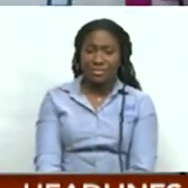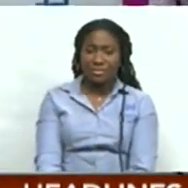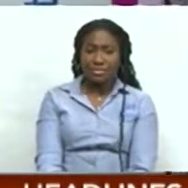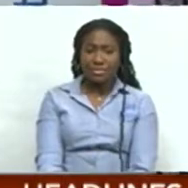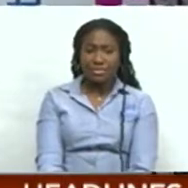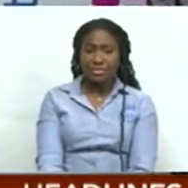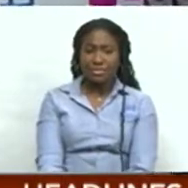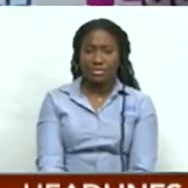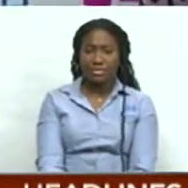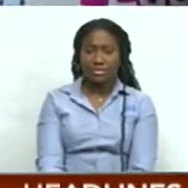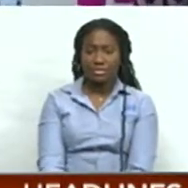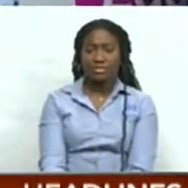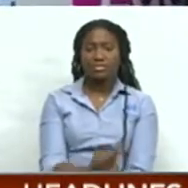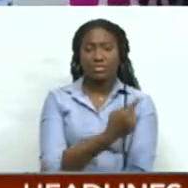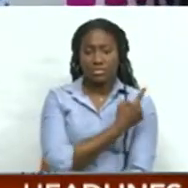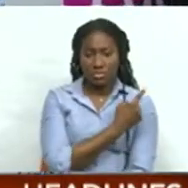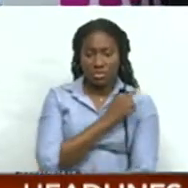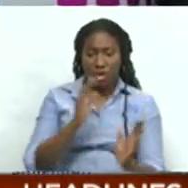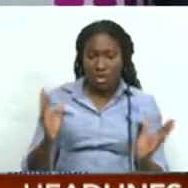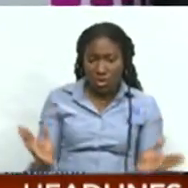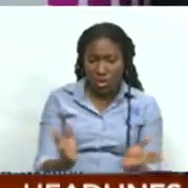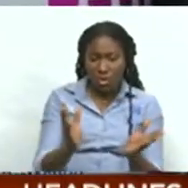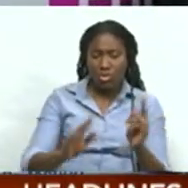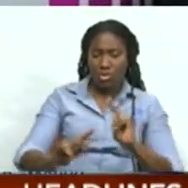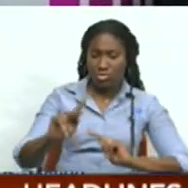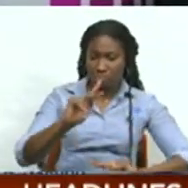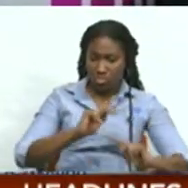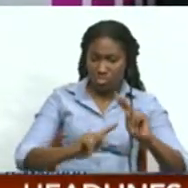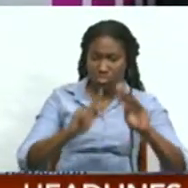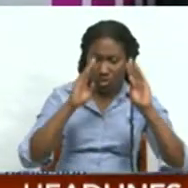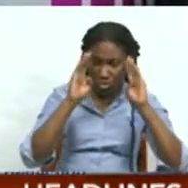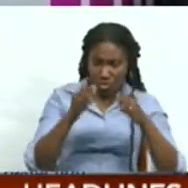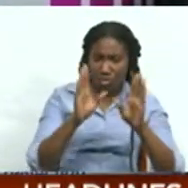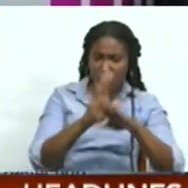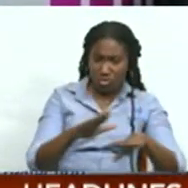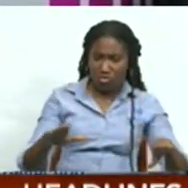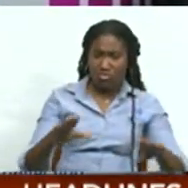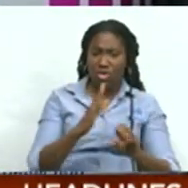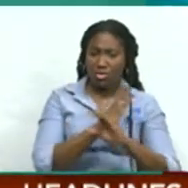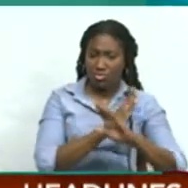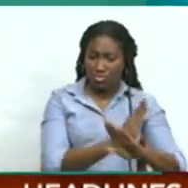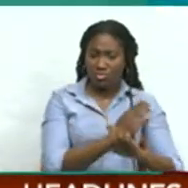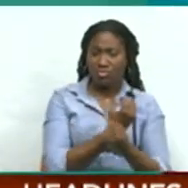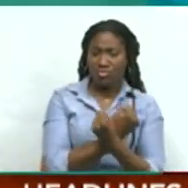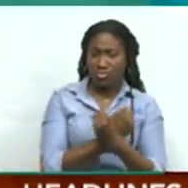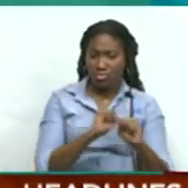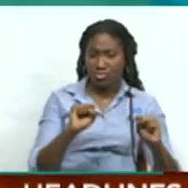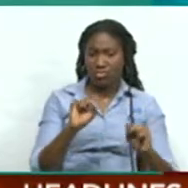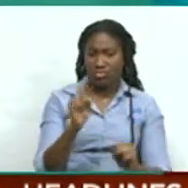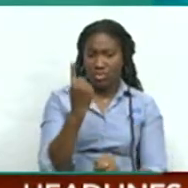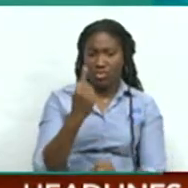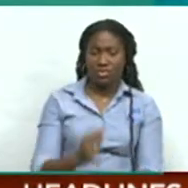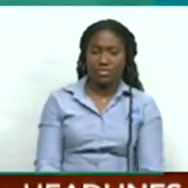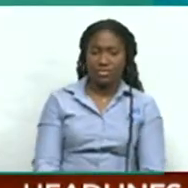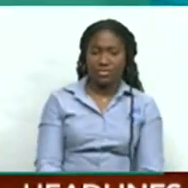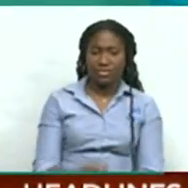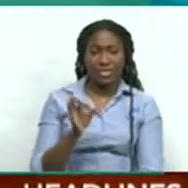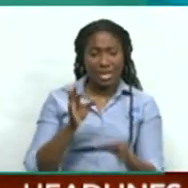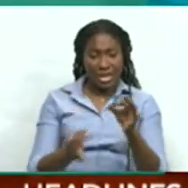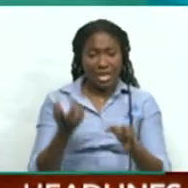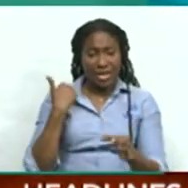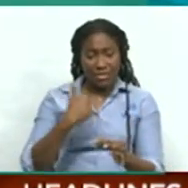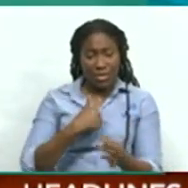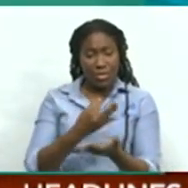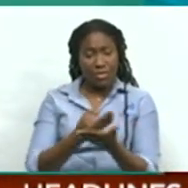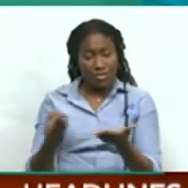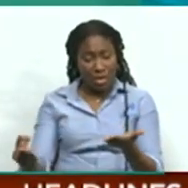Minister Webster-Roy encouraged the population to put children and their safety first. If we fail, Trinidad and Tobago is